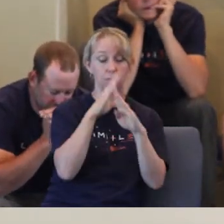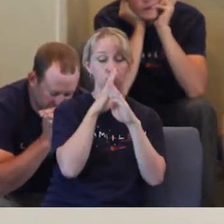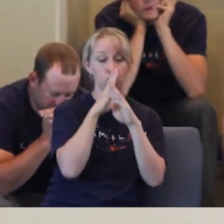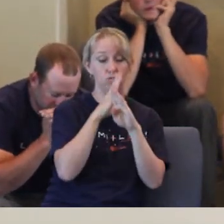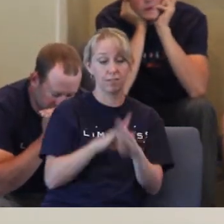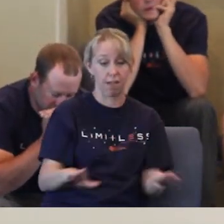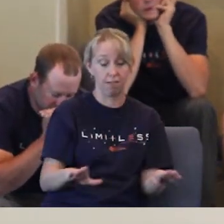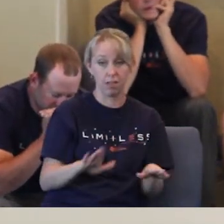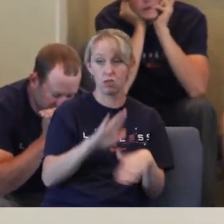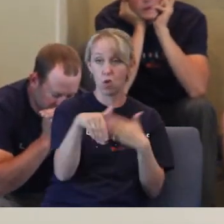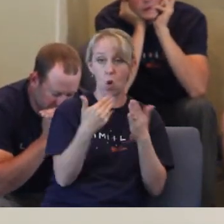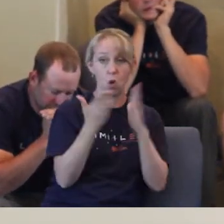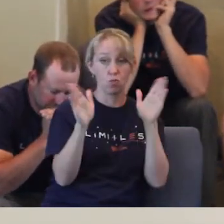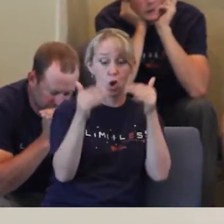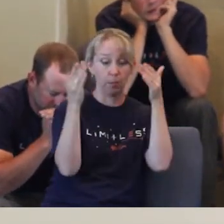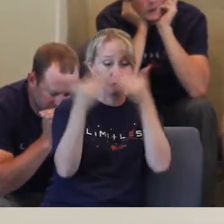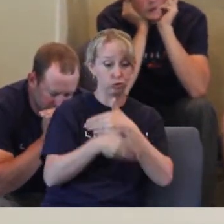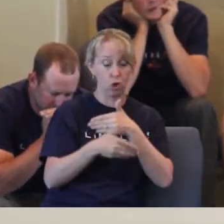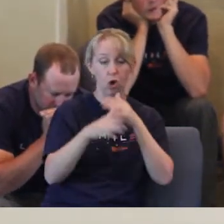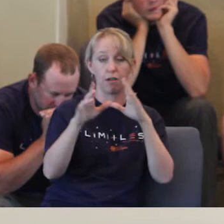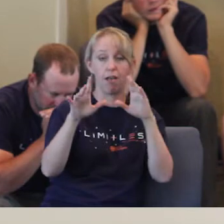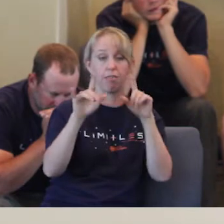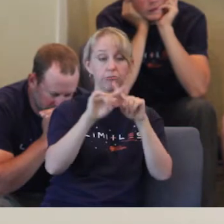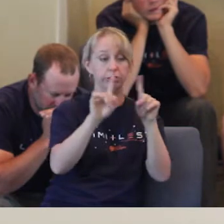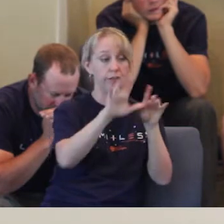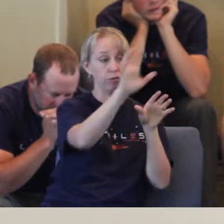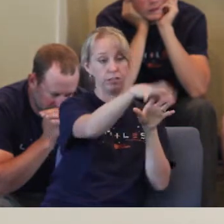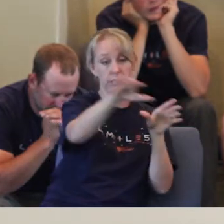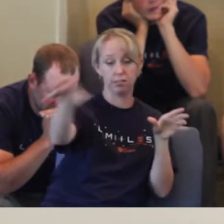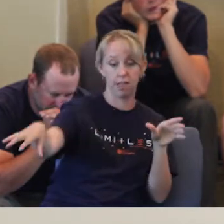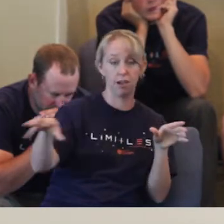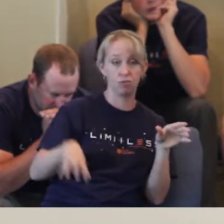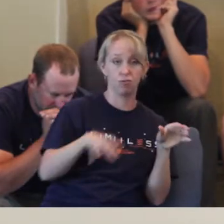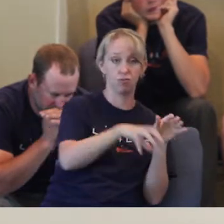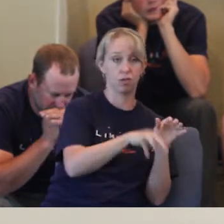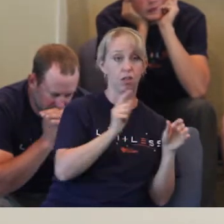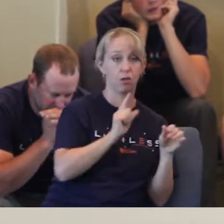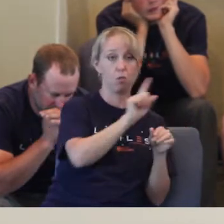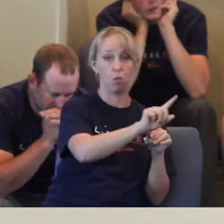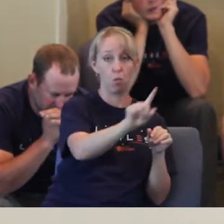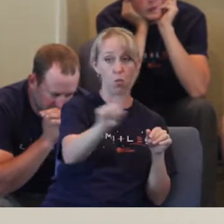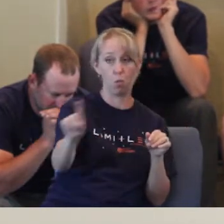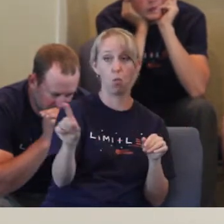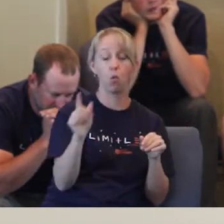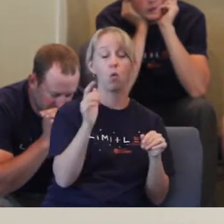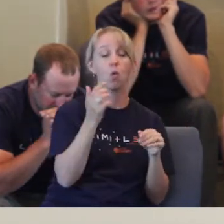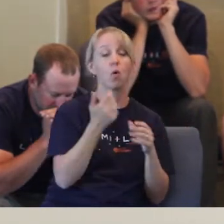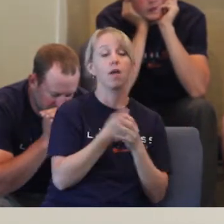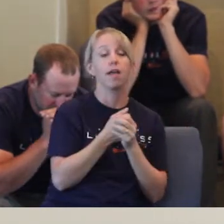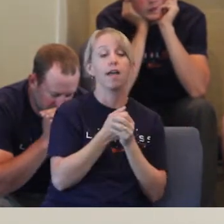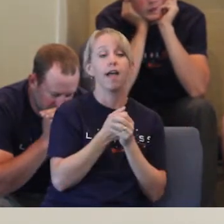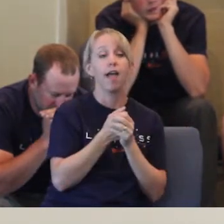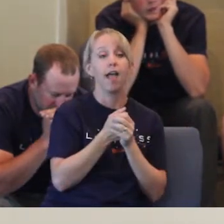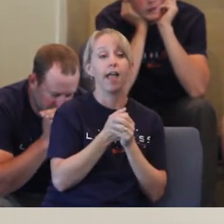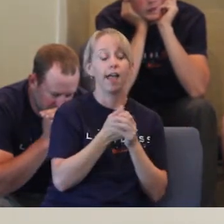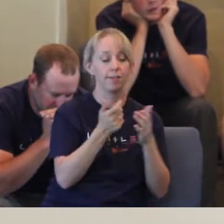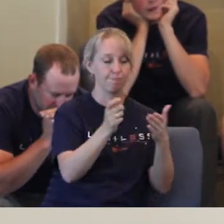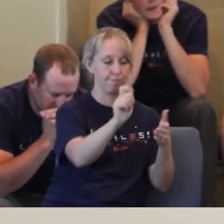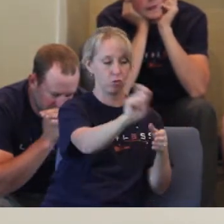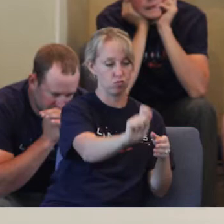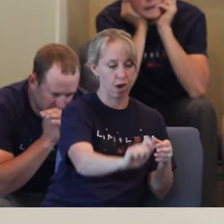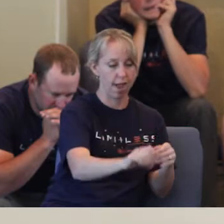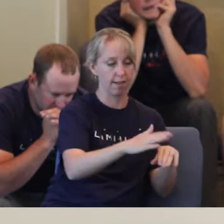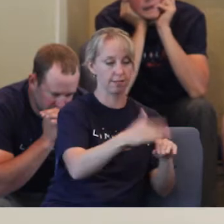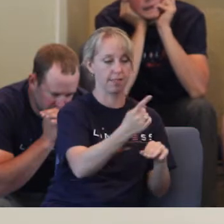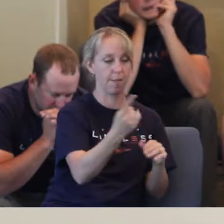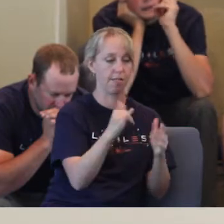them. This one, everyone is silent. The whole room is dark, and there's just like different sections you can go to,